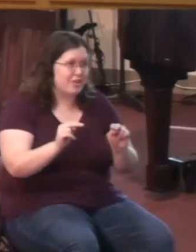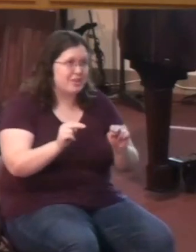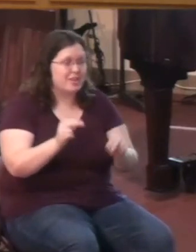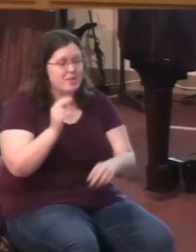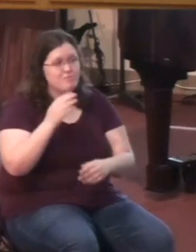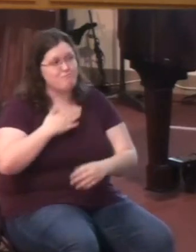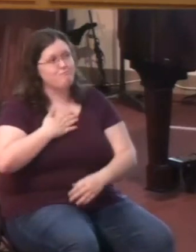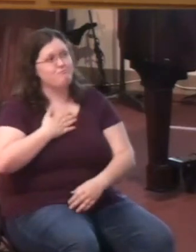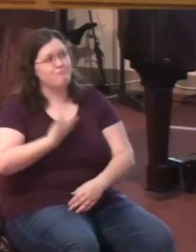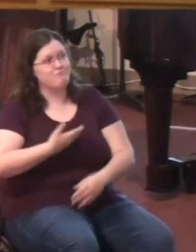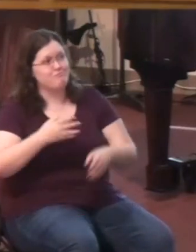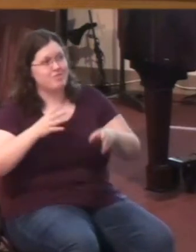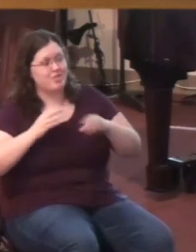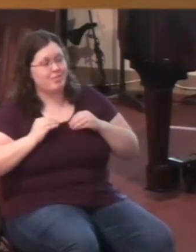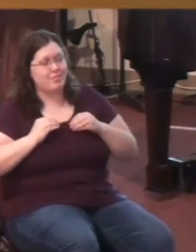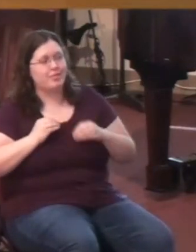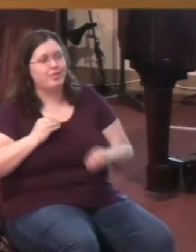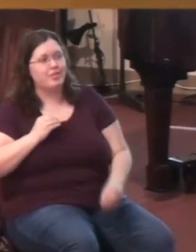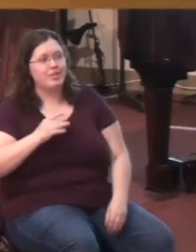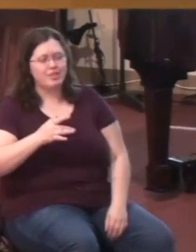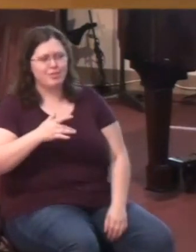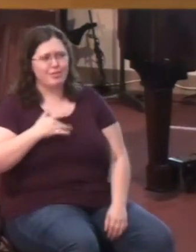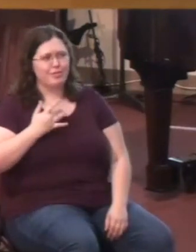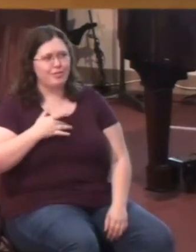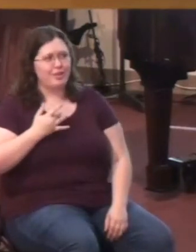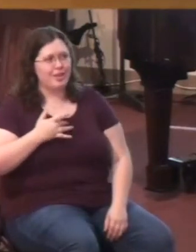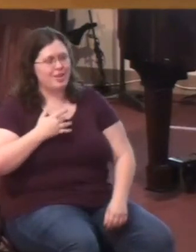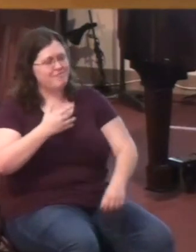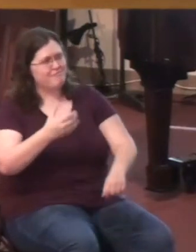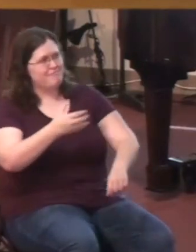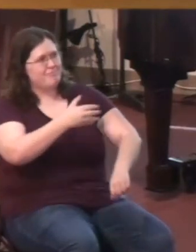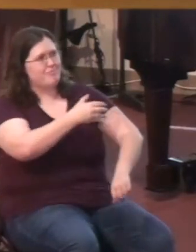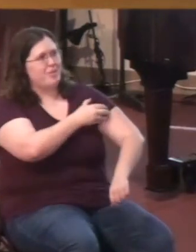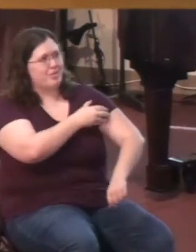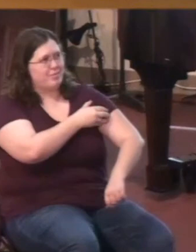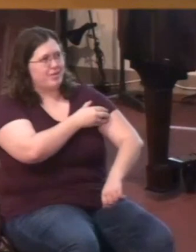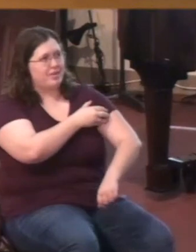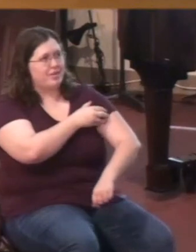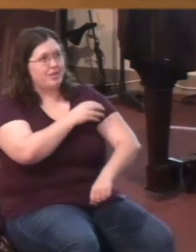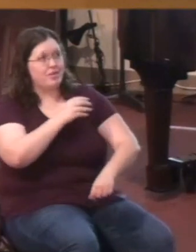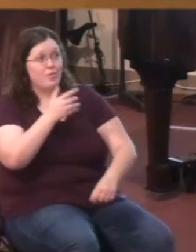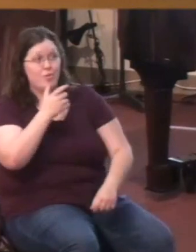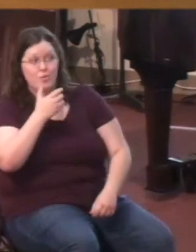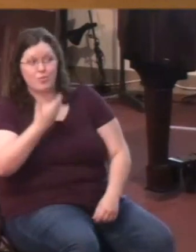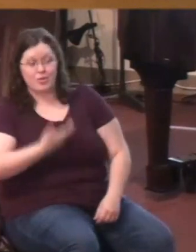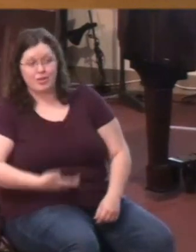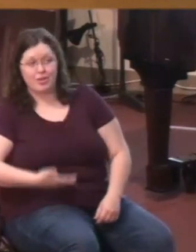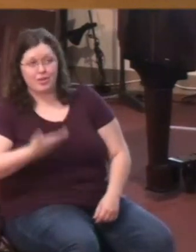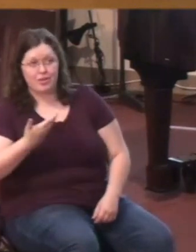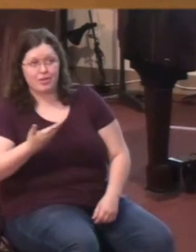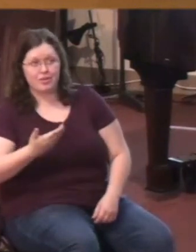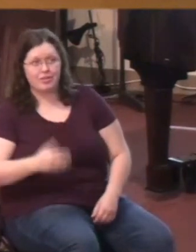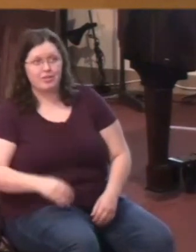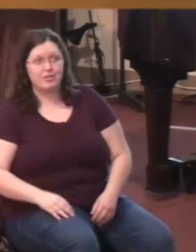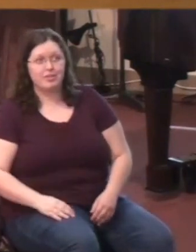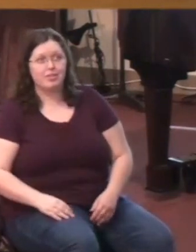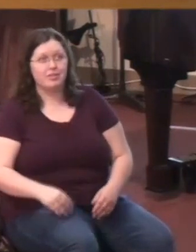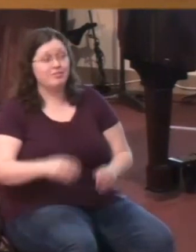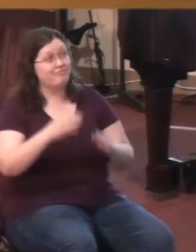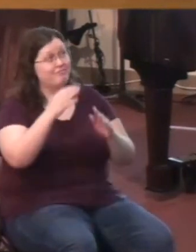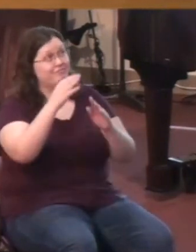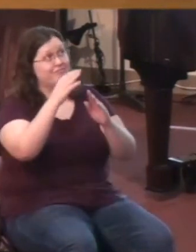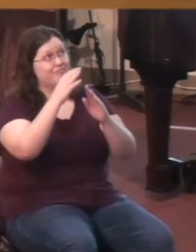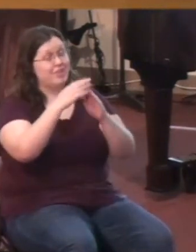you feel the lightning element, the empowerment of our being, until we get to the level of reasoning